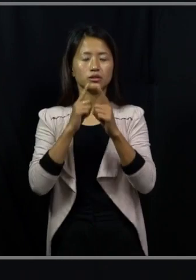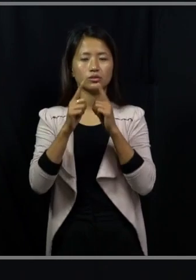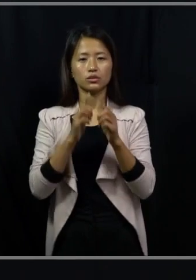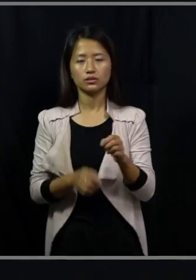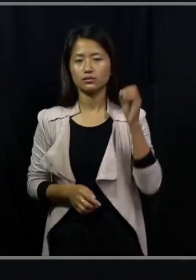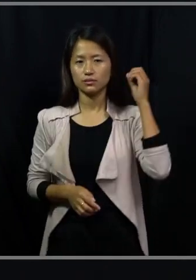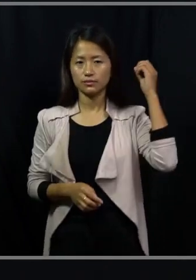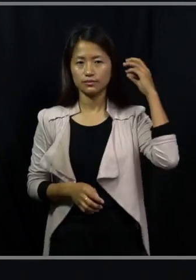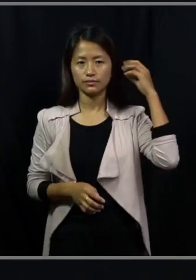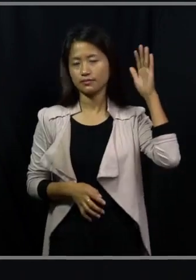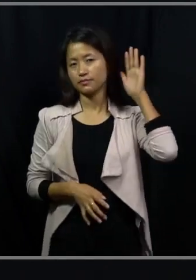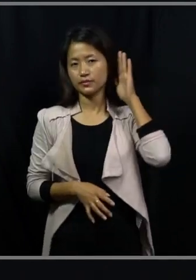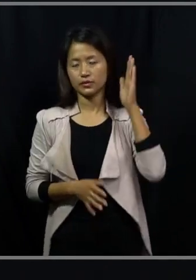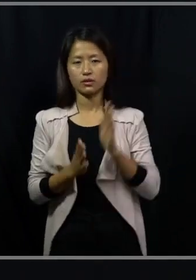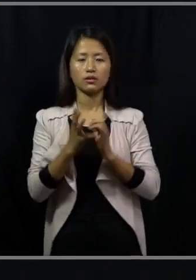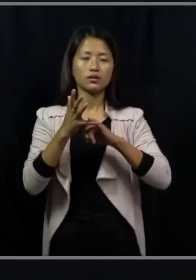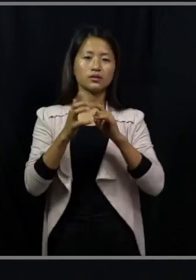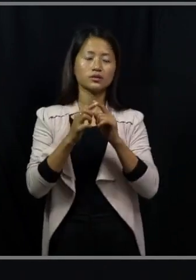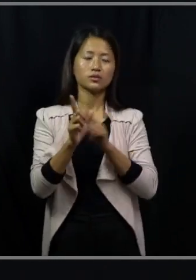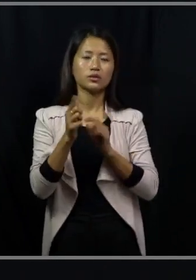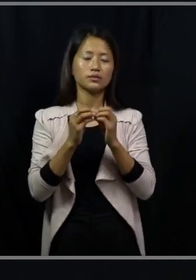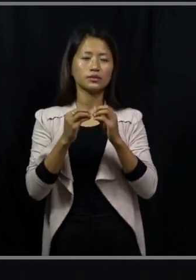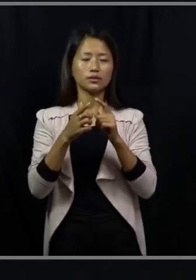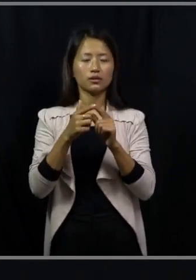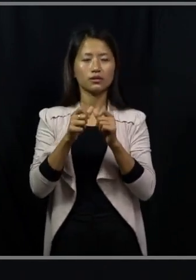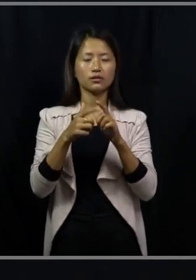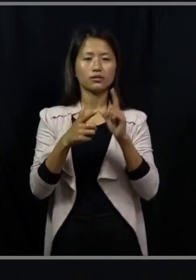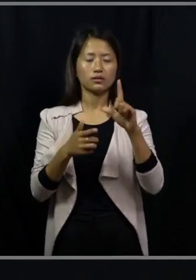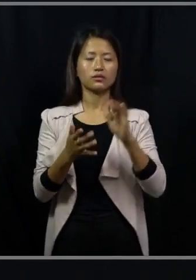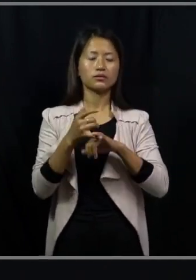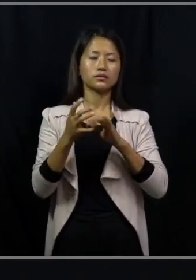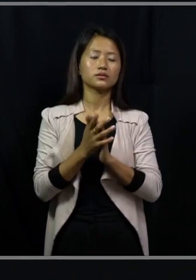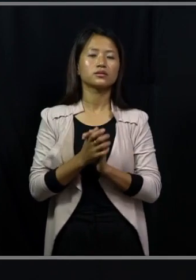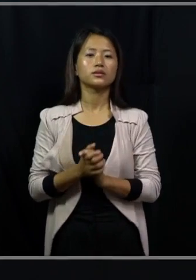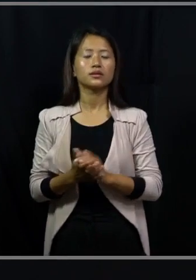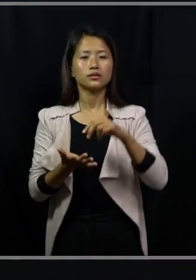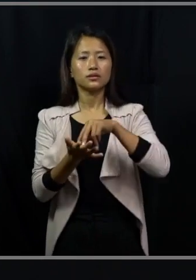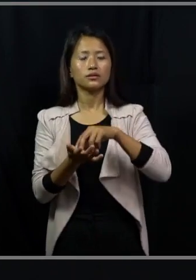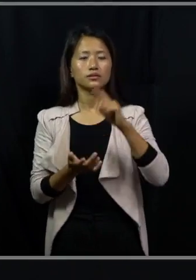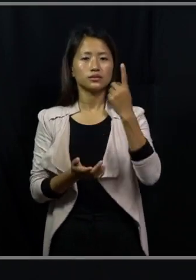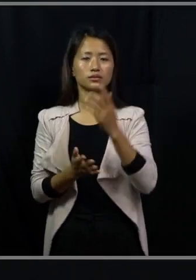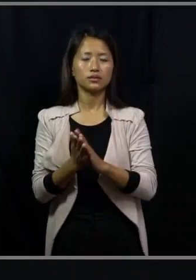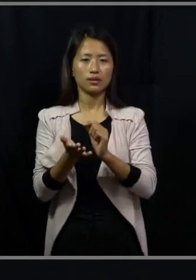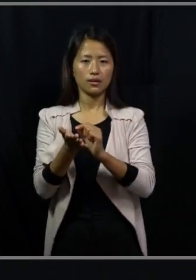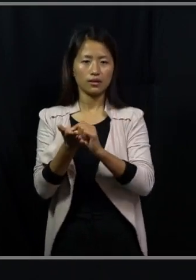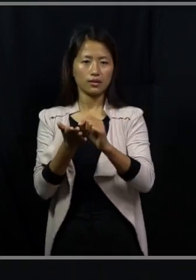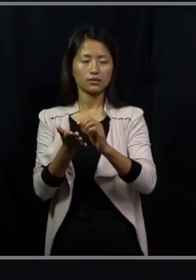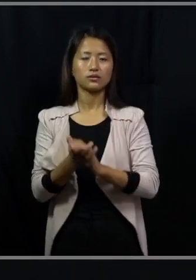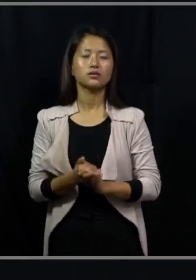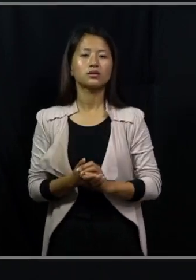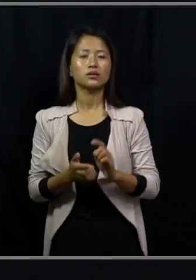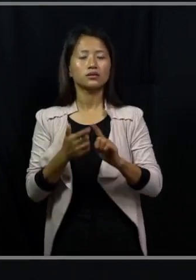spoken syllable. And the fourth and the final stage is to have a sign stand for a single letter.